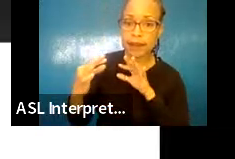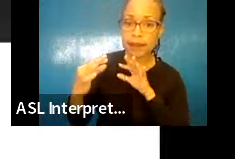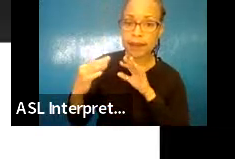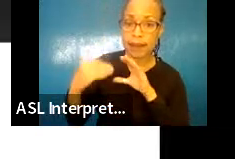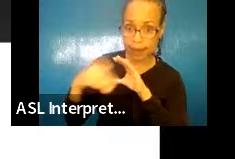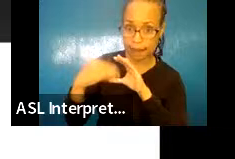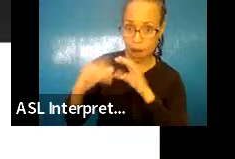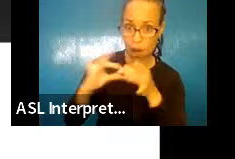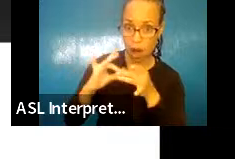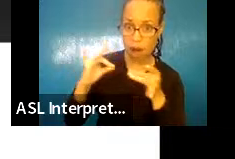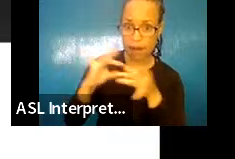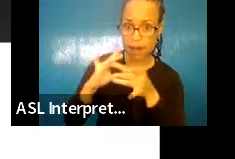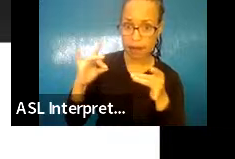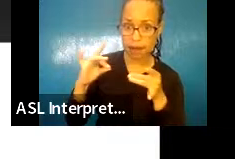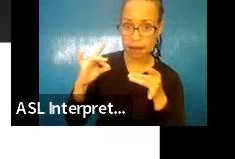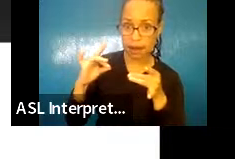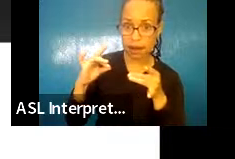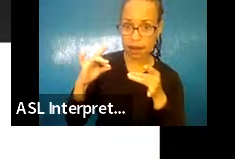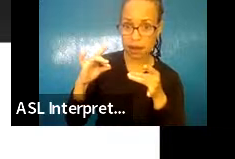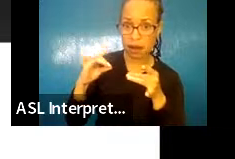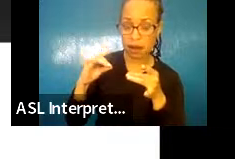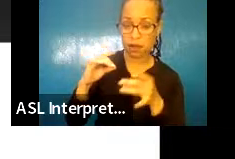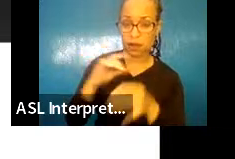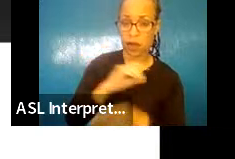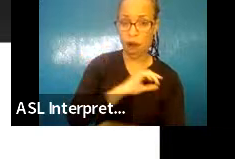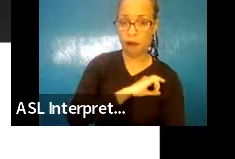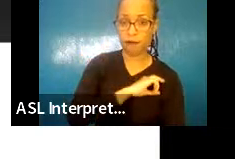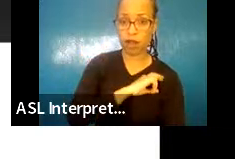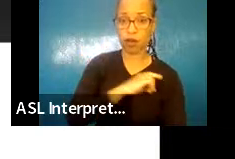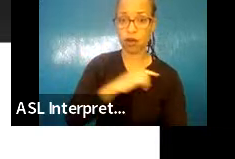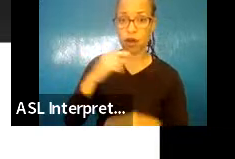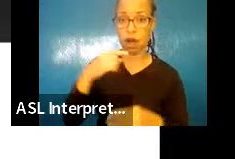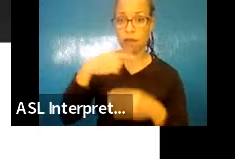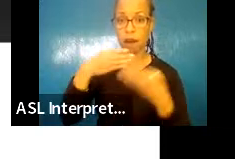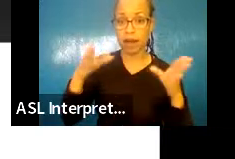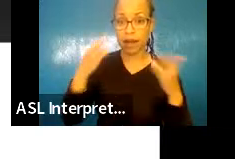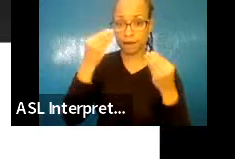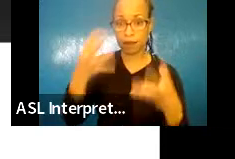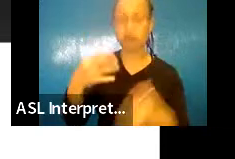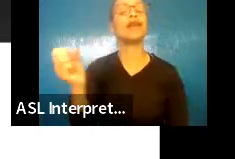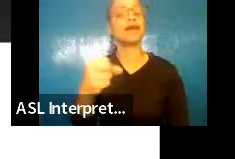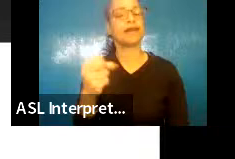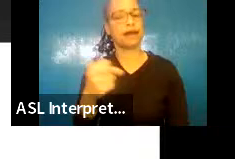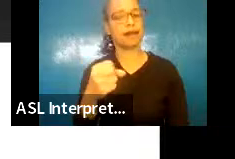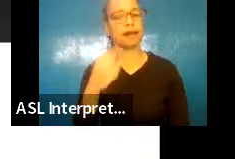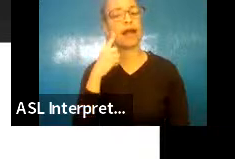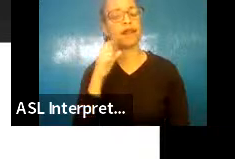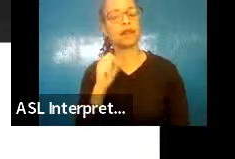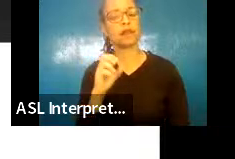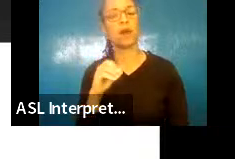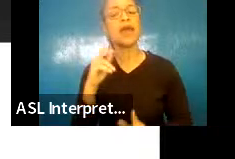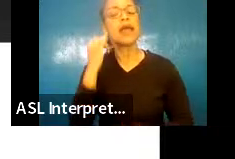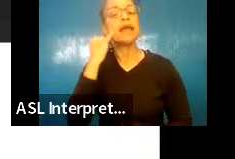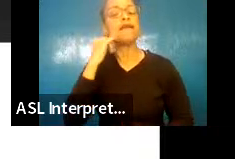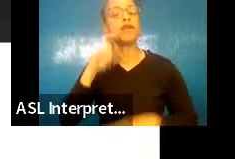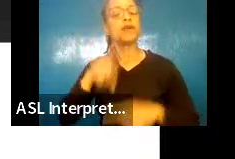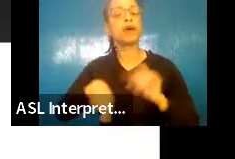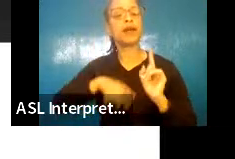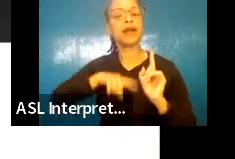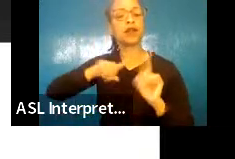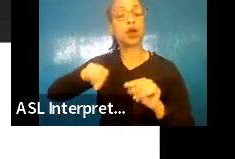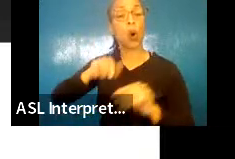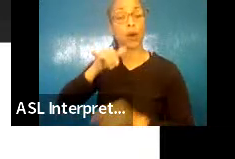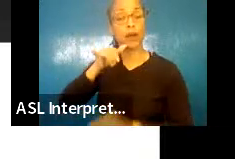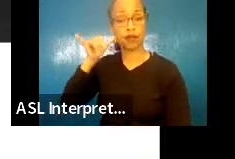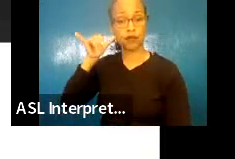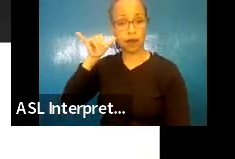the public information officer? Is that correct? I think so, yes. Cool. So yeah, folks weren't able to attend yesterday, but